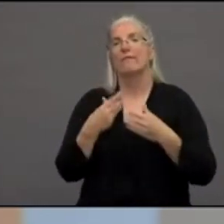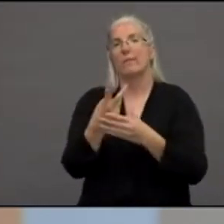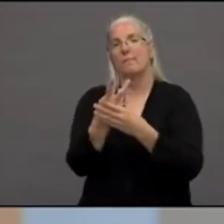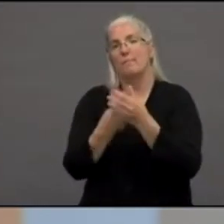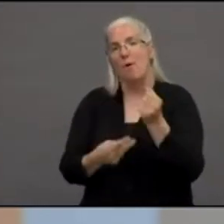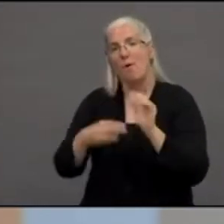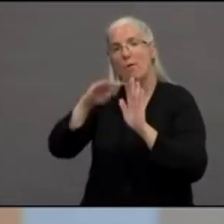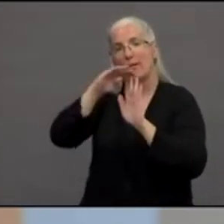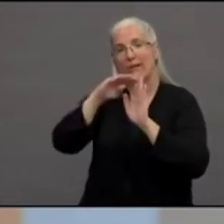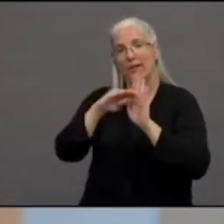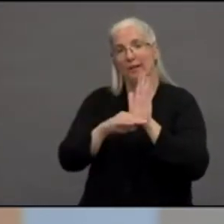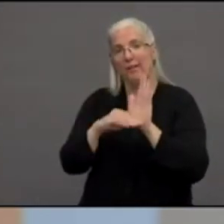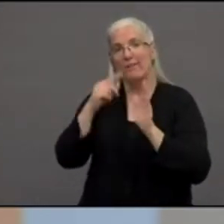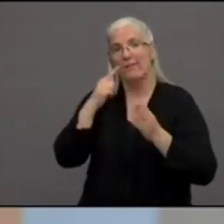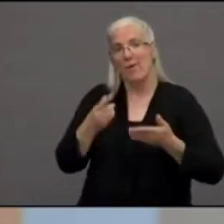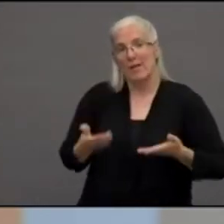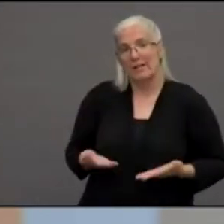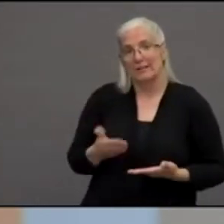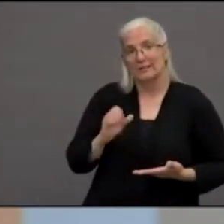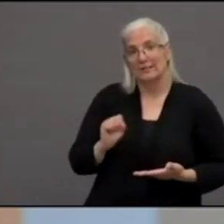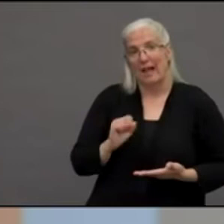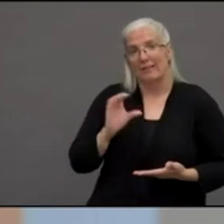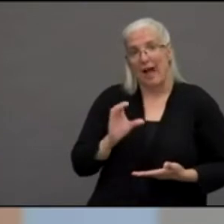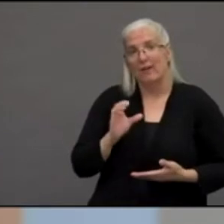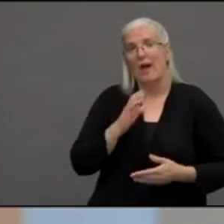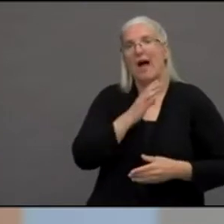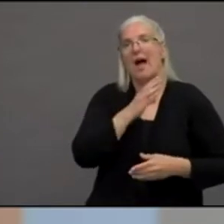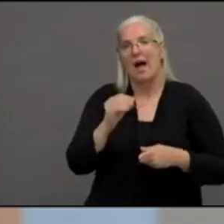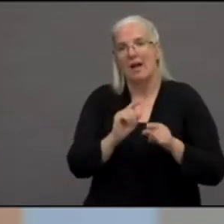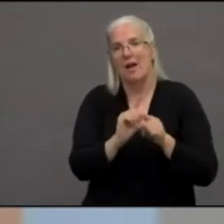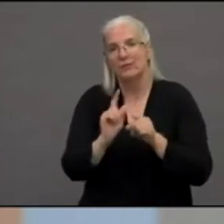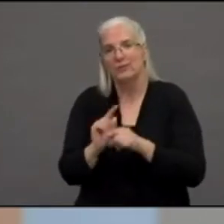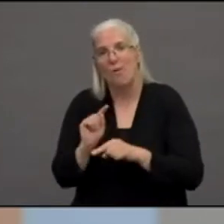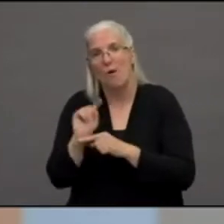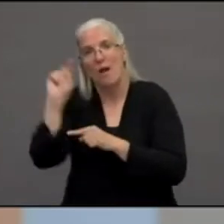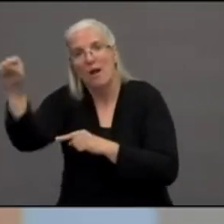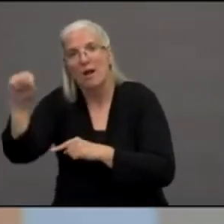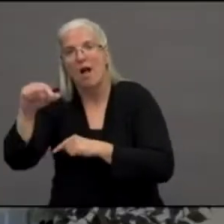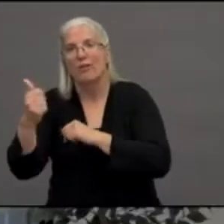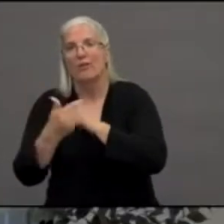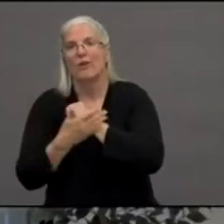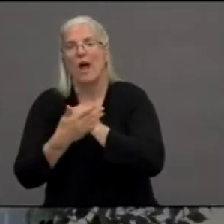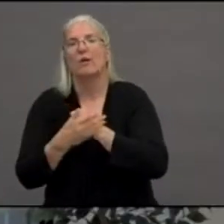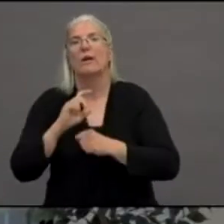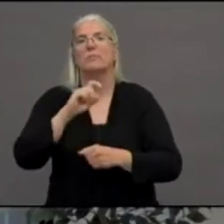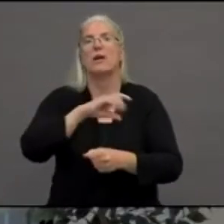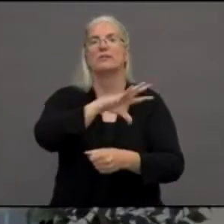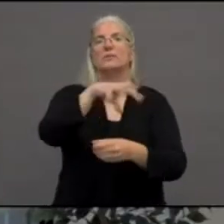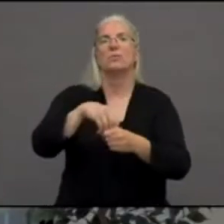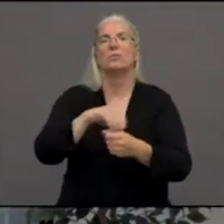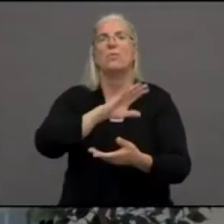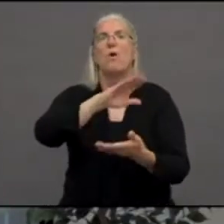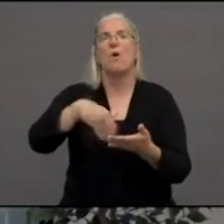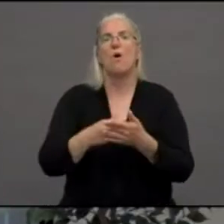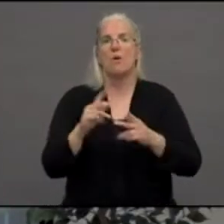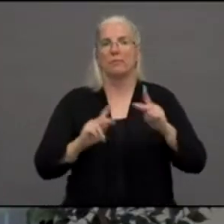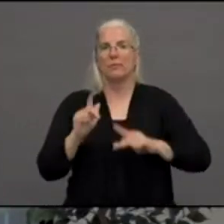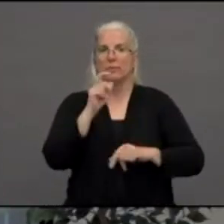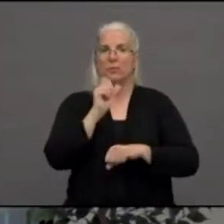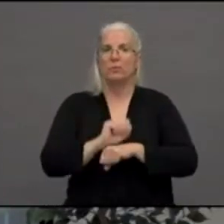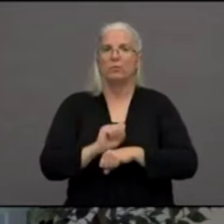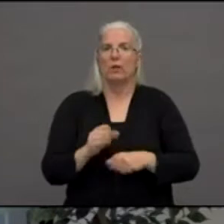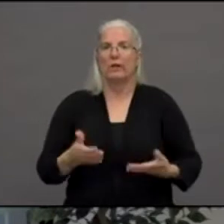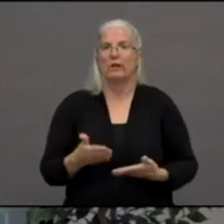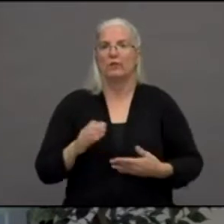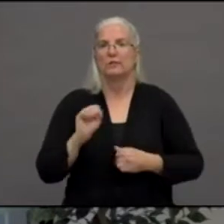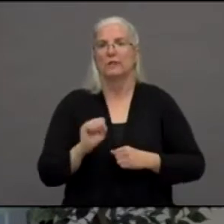all-encompassing, and it'll include characteristics of the subcontractors coming in as well. And they can always contact us if they have any questions. Absolutely,